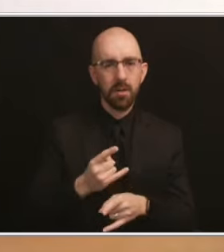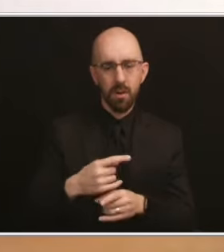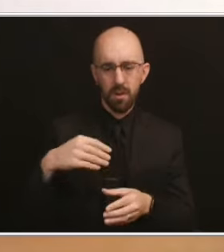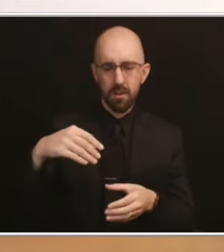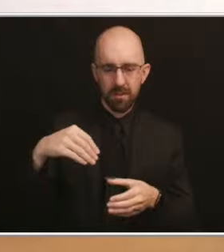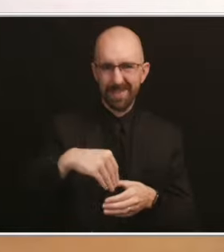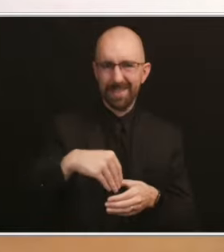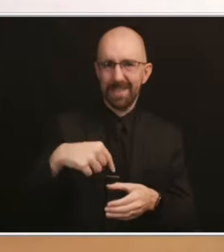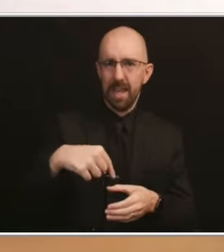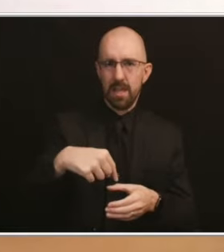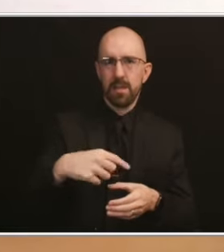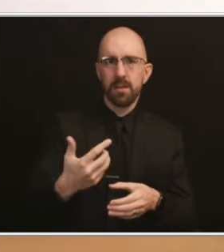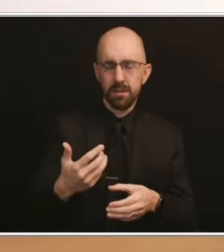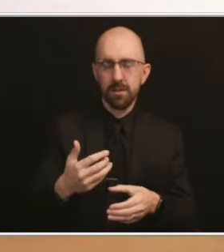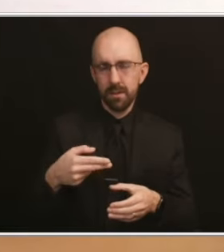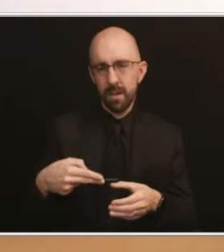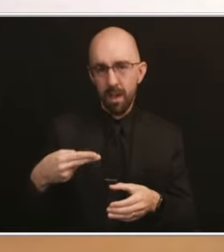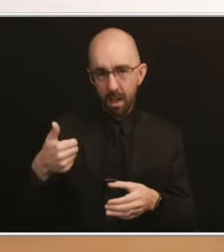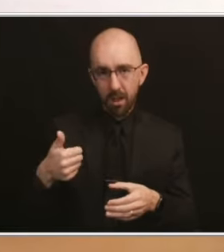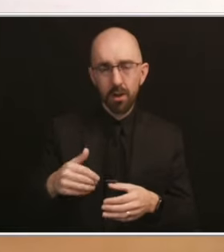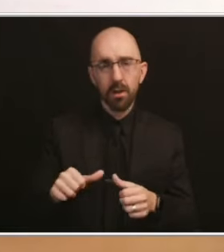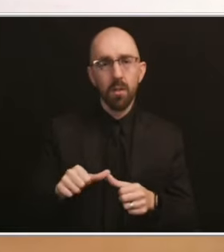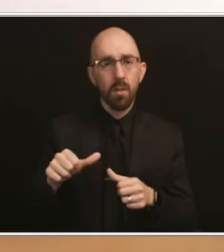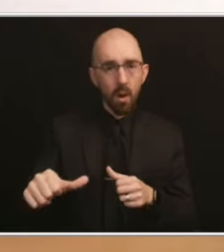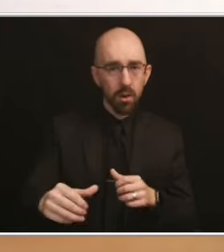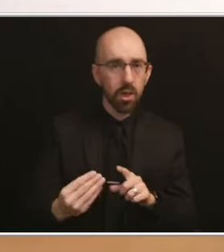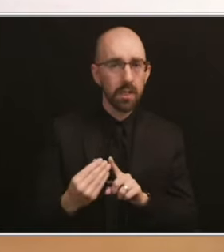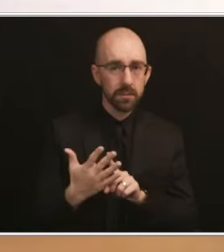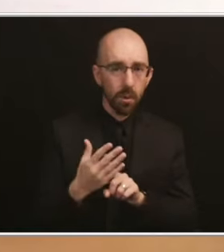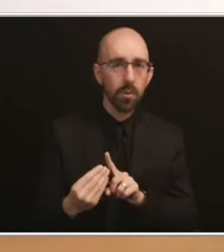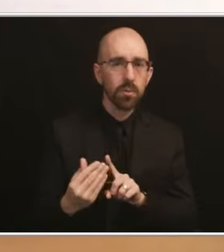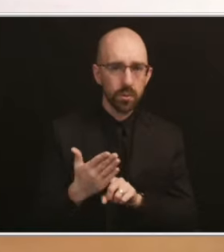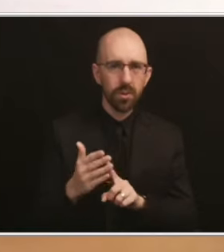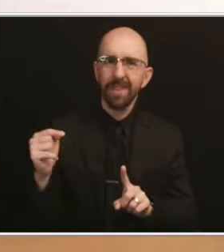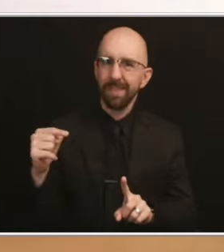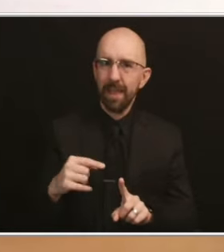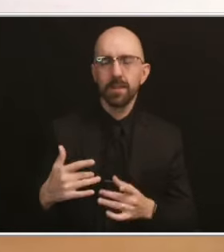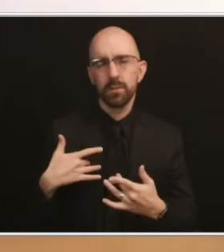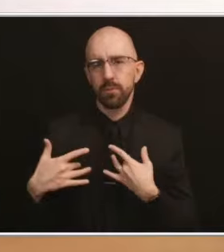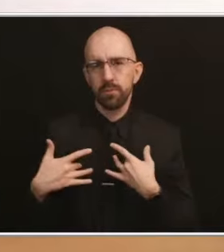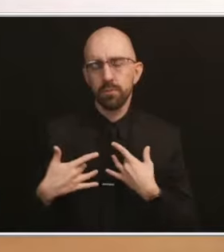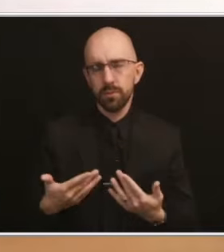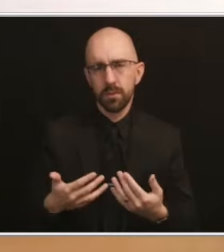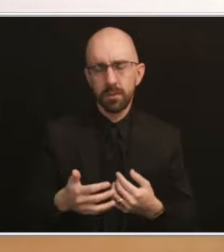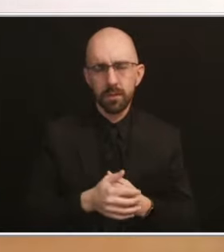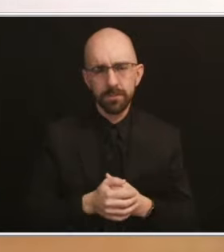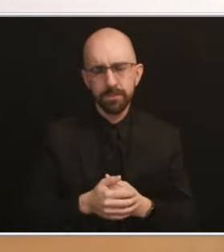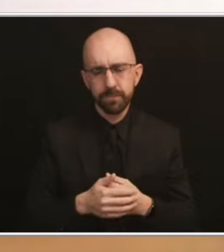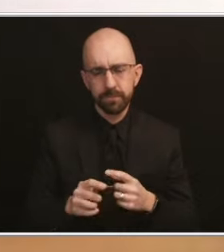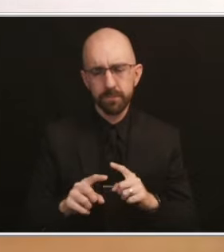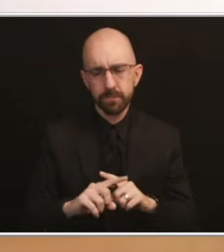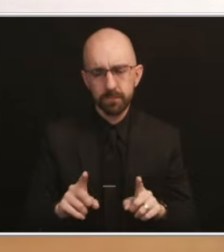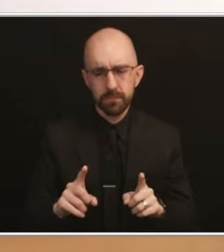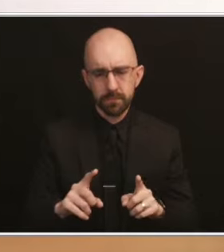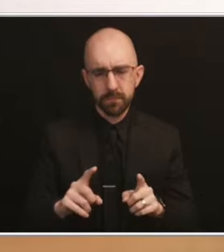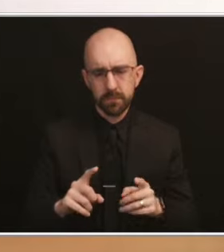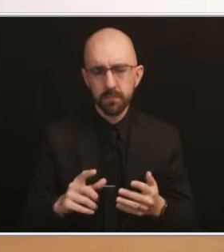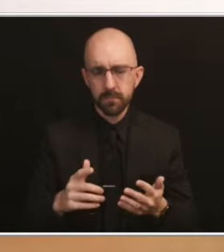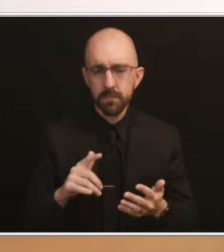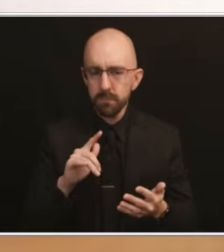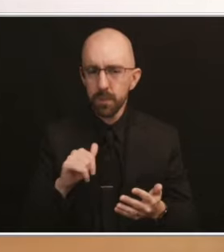contain. The higher, longer exposure is what we're concerned about. But it